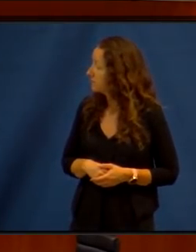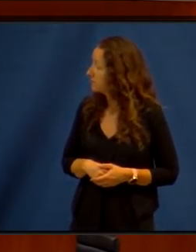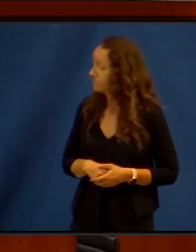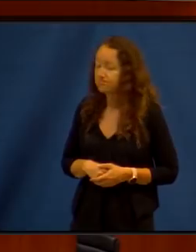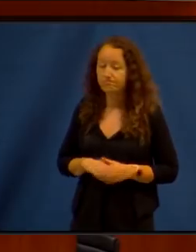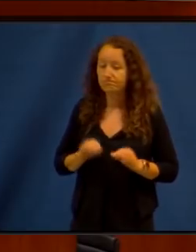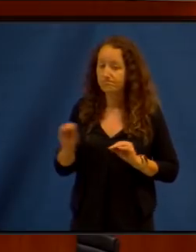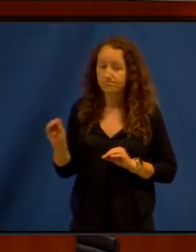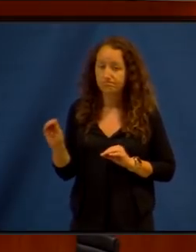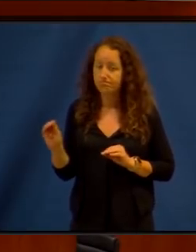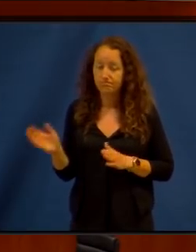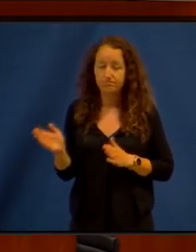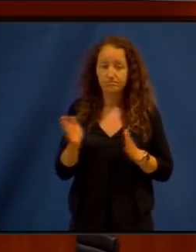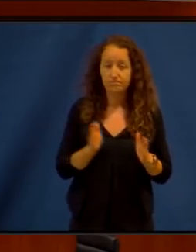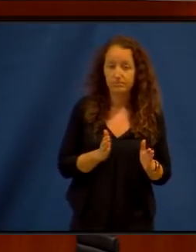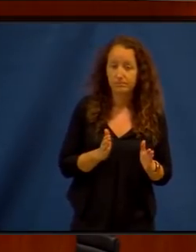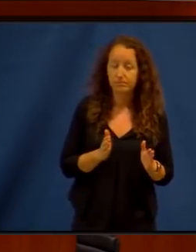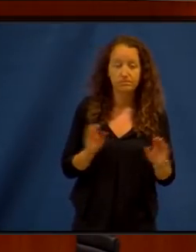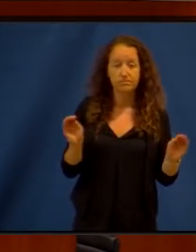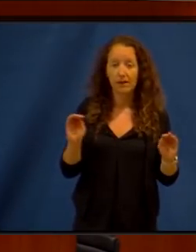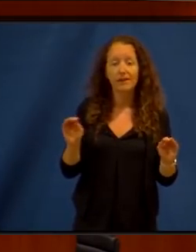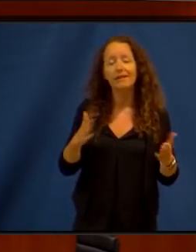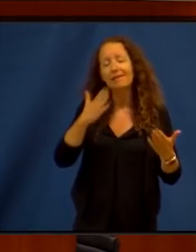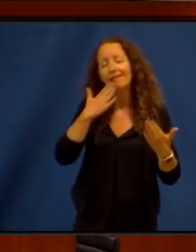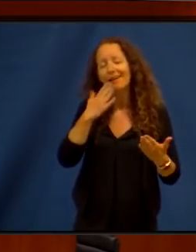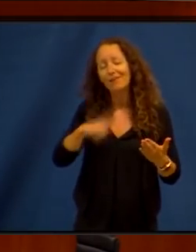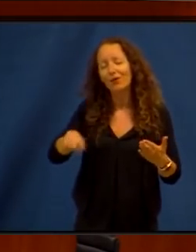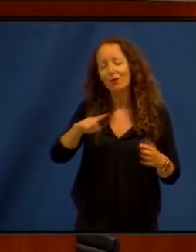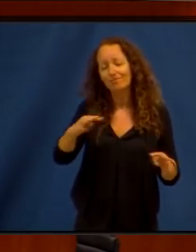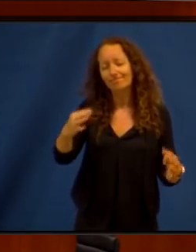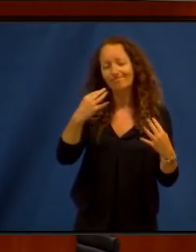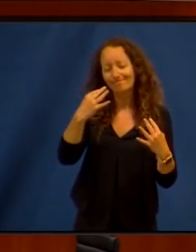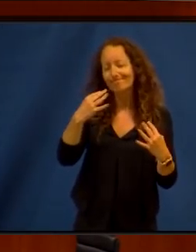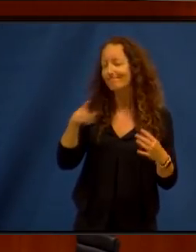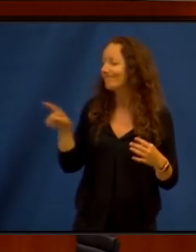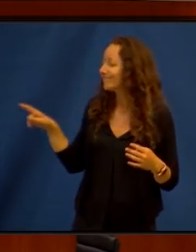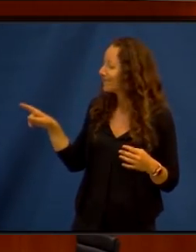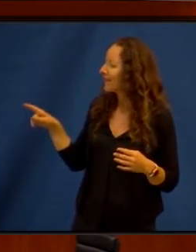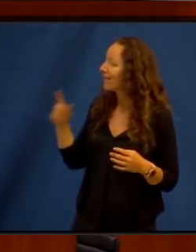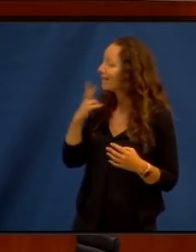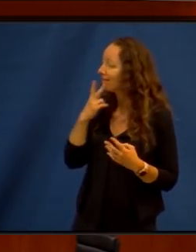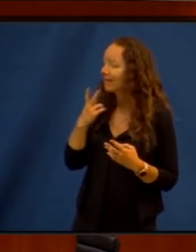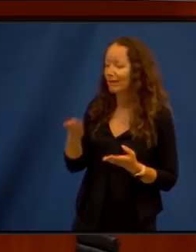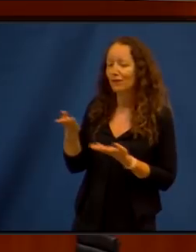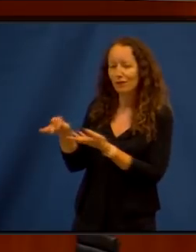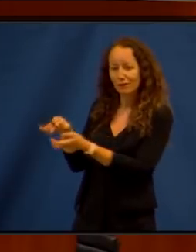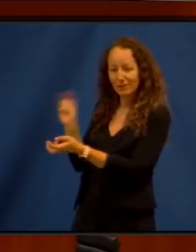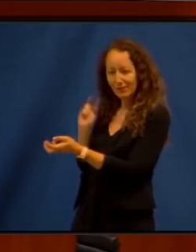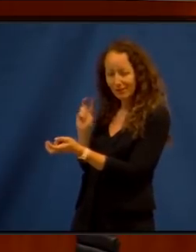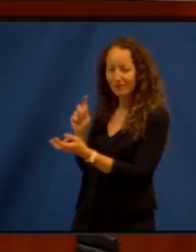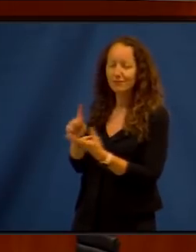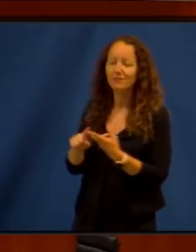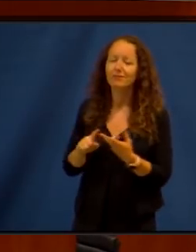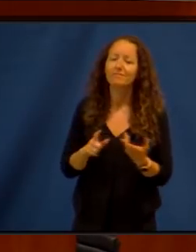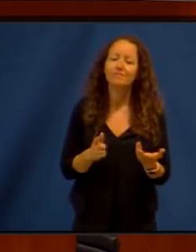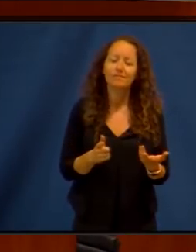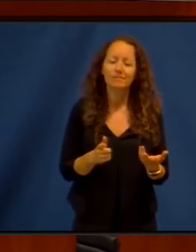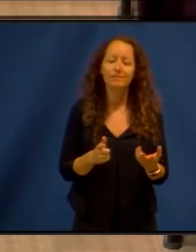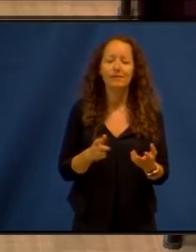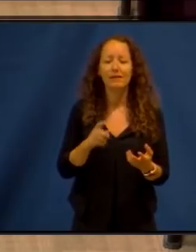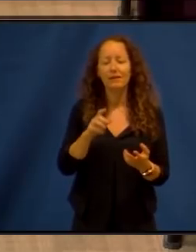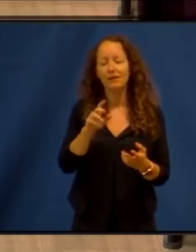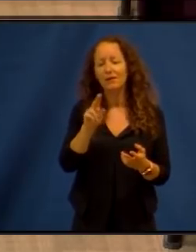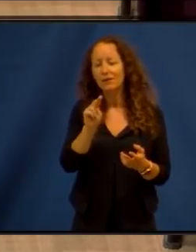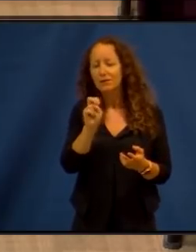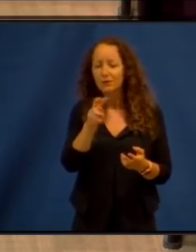not. Thank you very much, all of you, for being here. Thanks to the media for tuning in and the public as well. This will